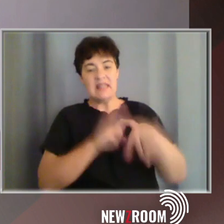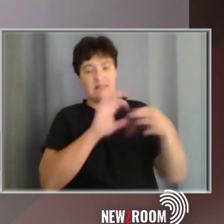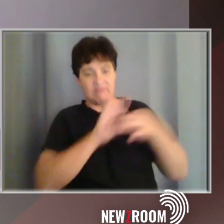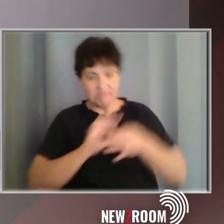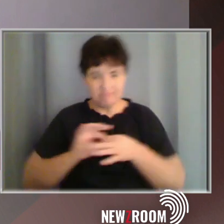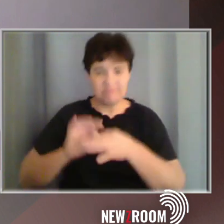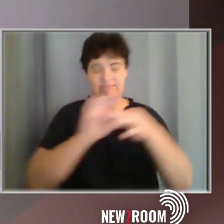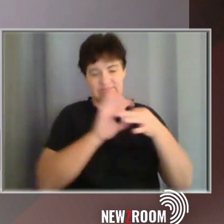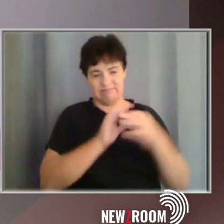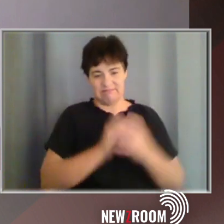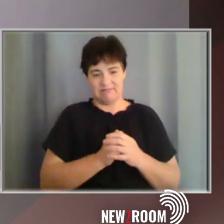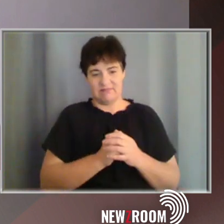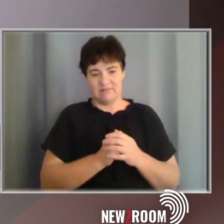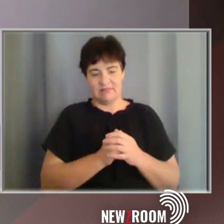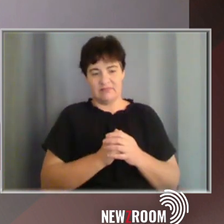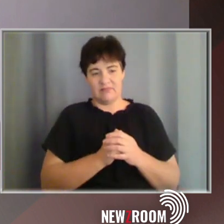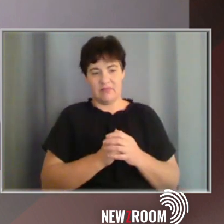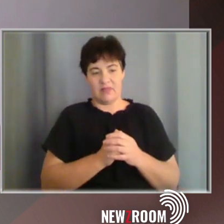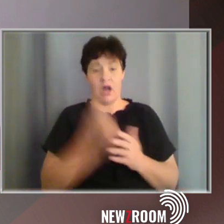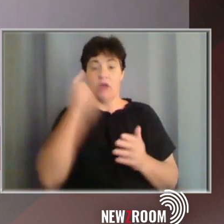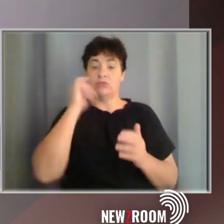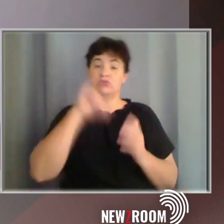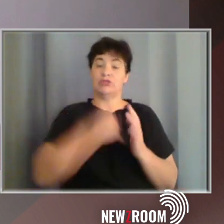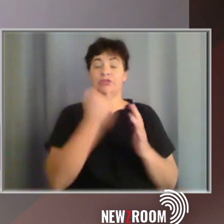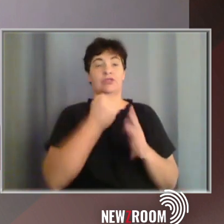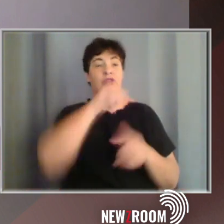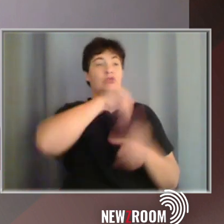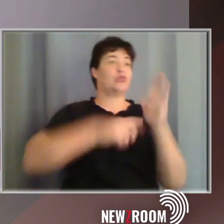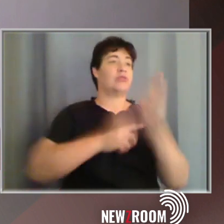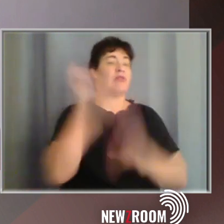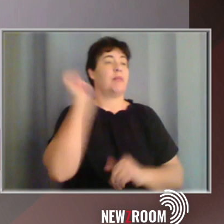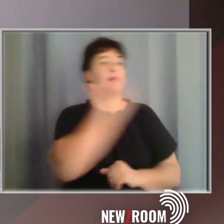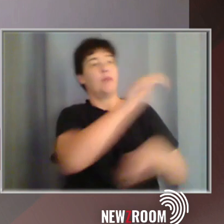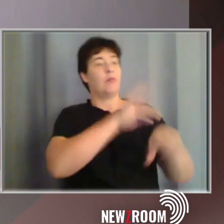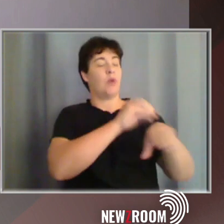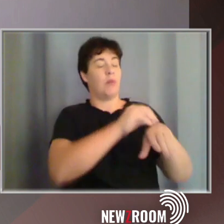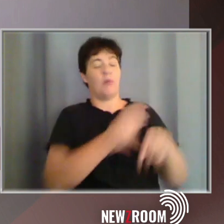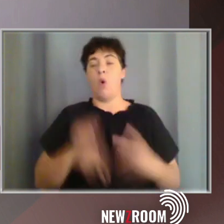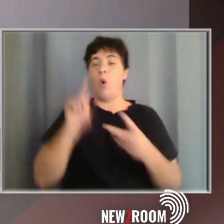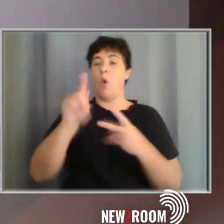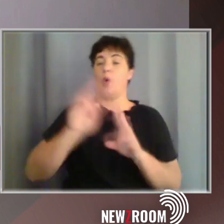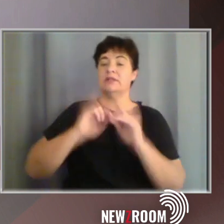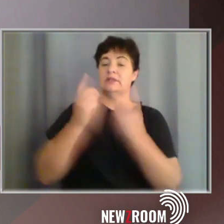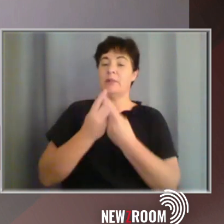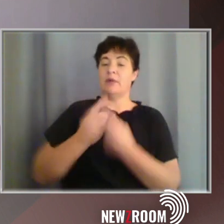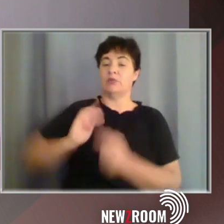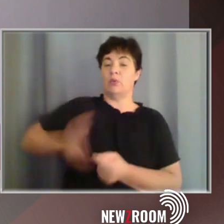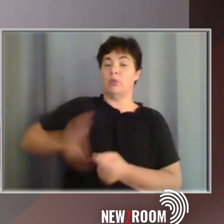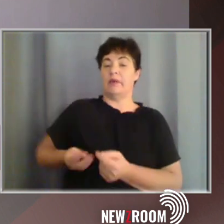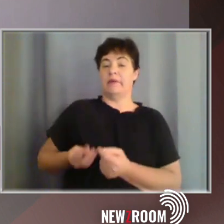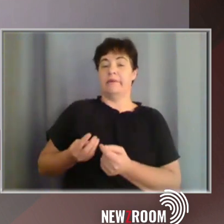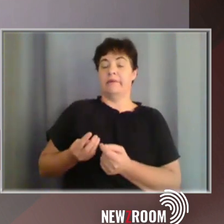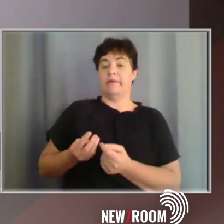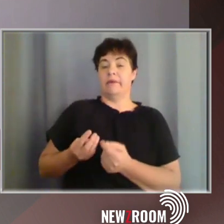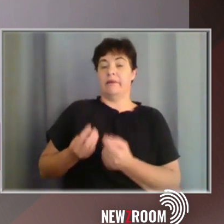not only a social development problem or the Department of Women and Children and People with Disabilities. It needs